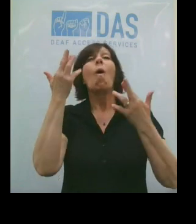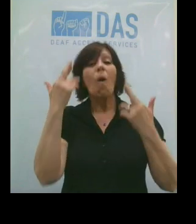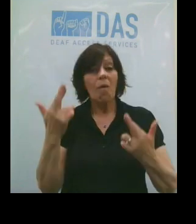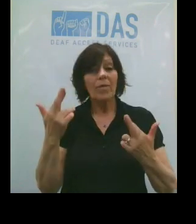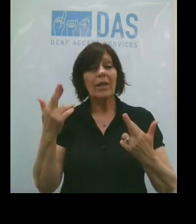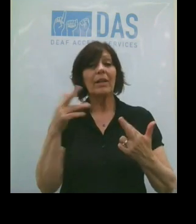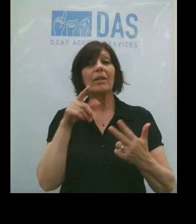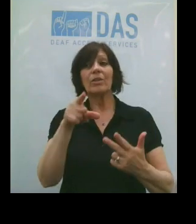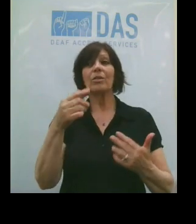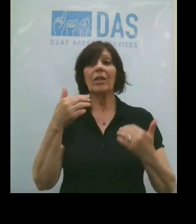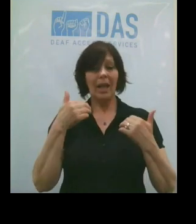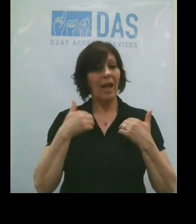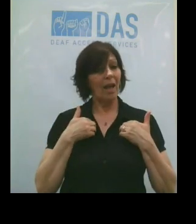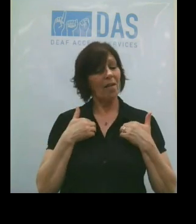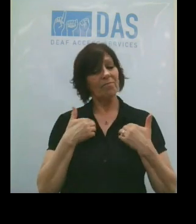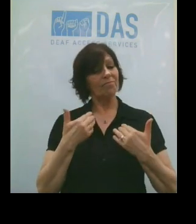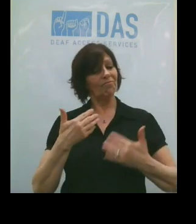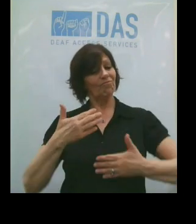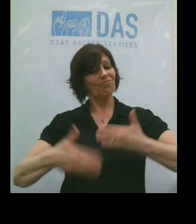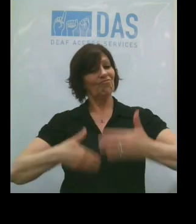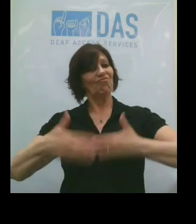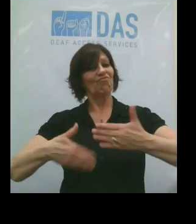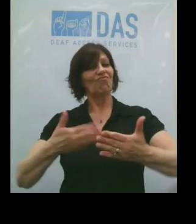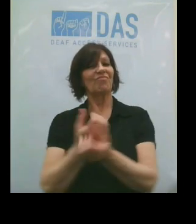more benign course.